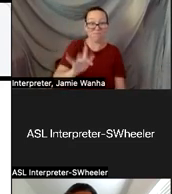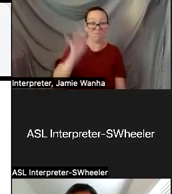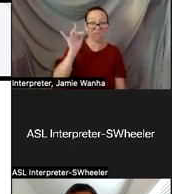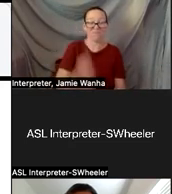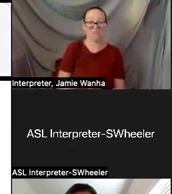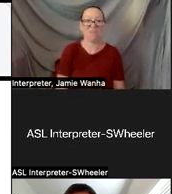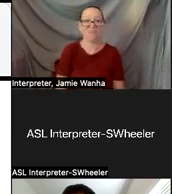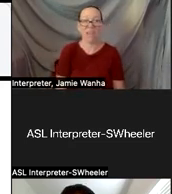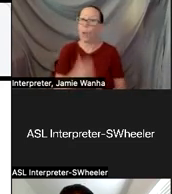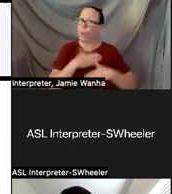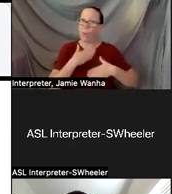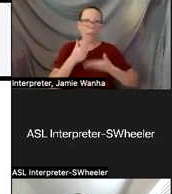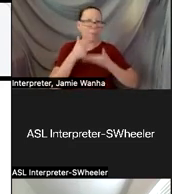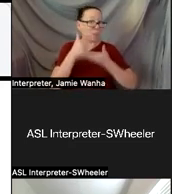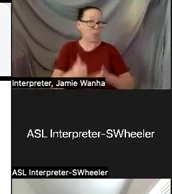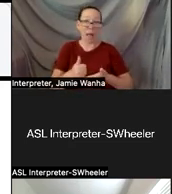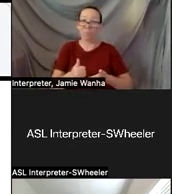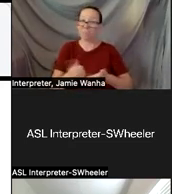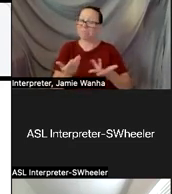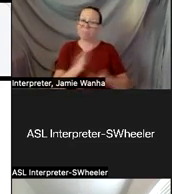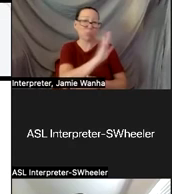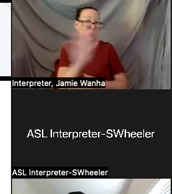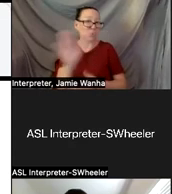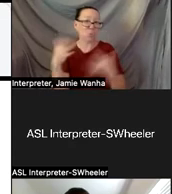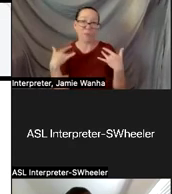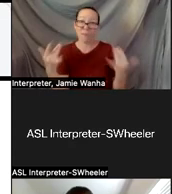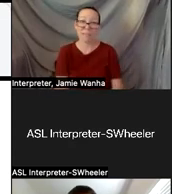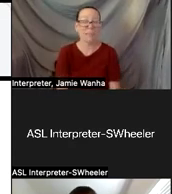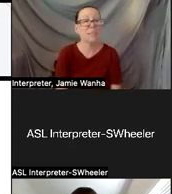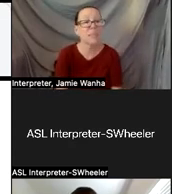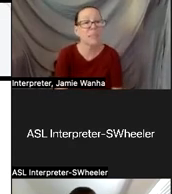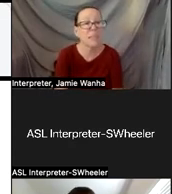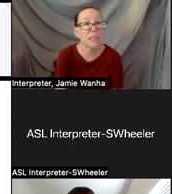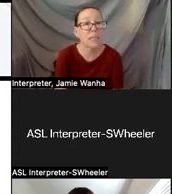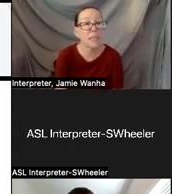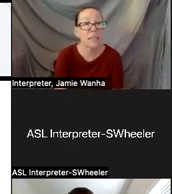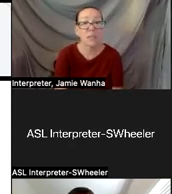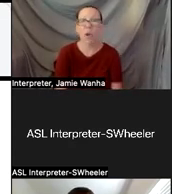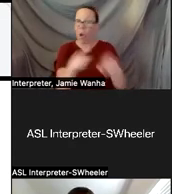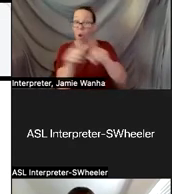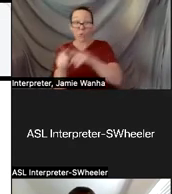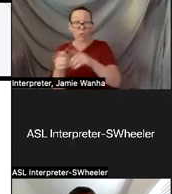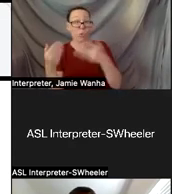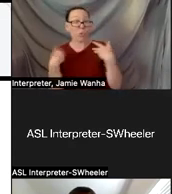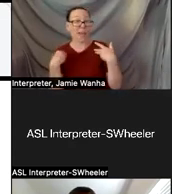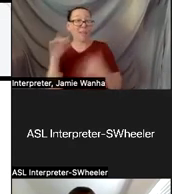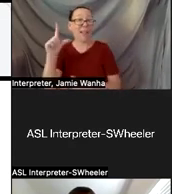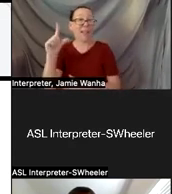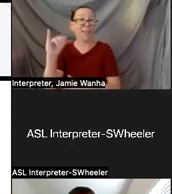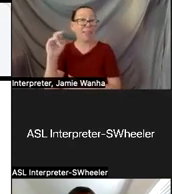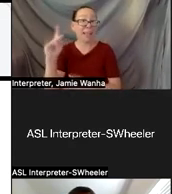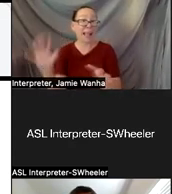you out on your various events. Thank you. Let me just add, Alan, that what this is a link to is to actually complete a form to request